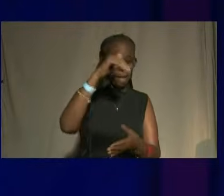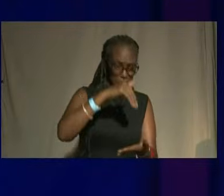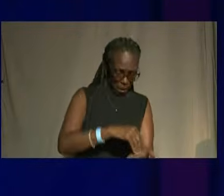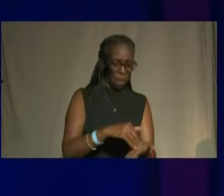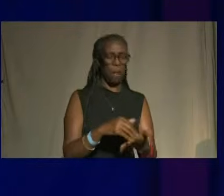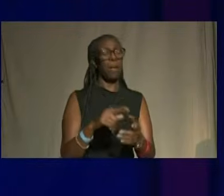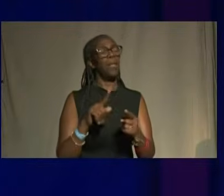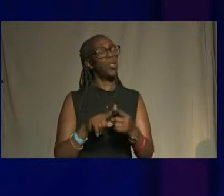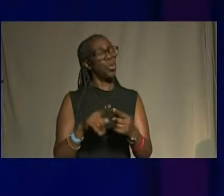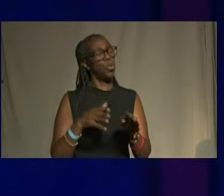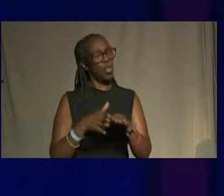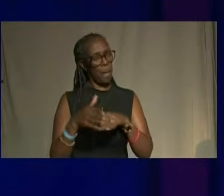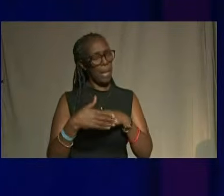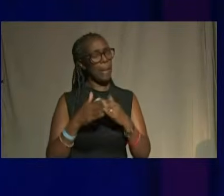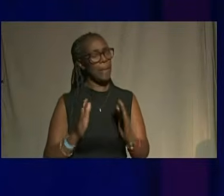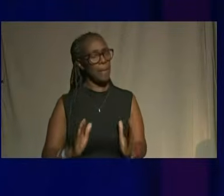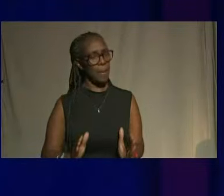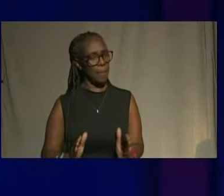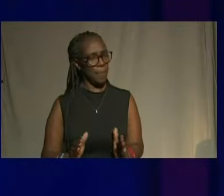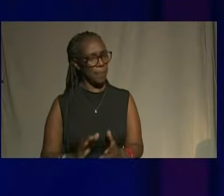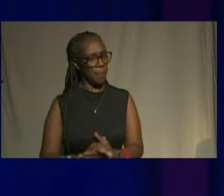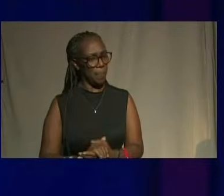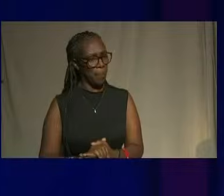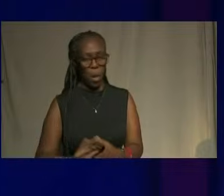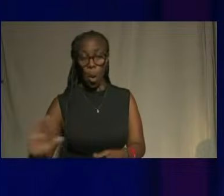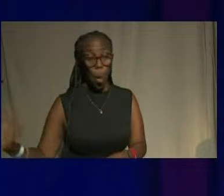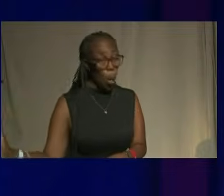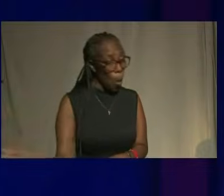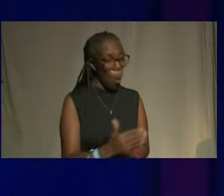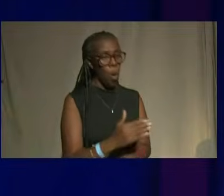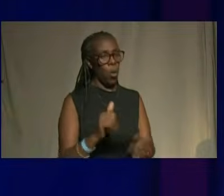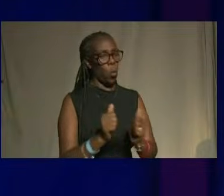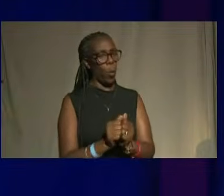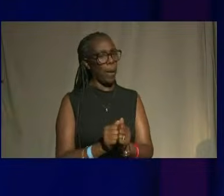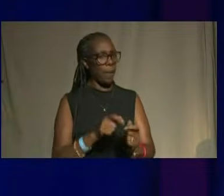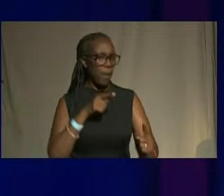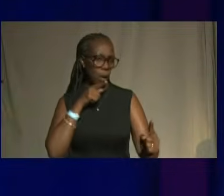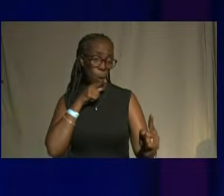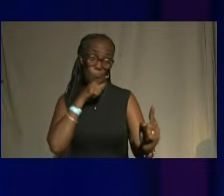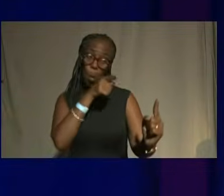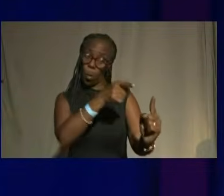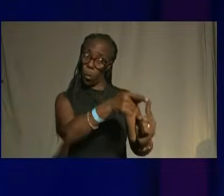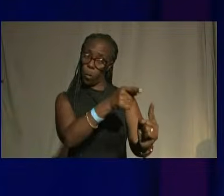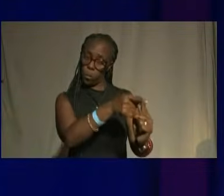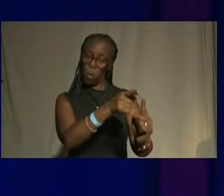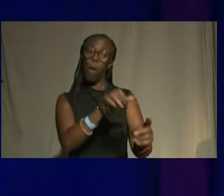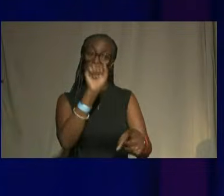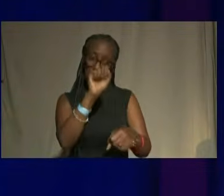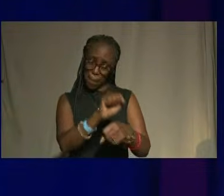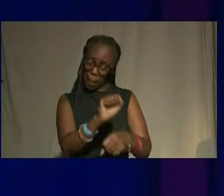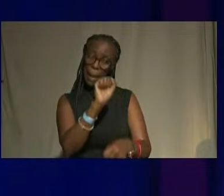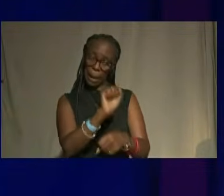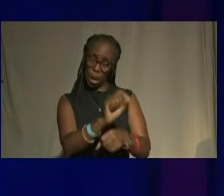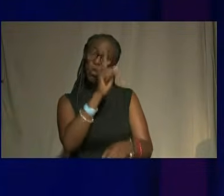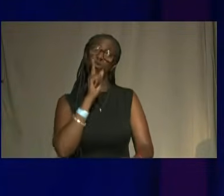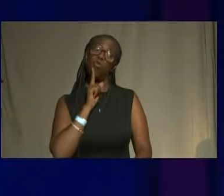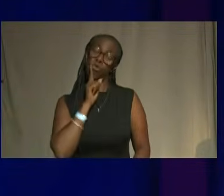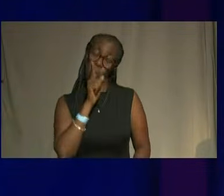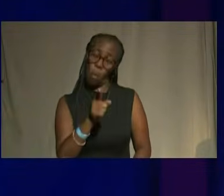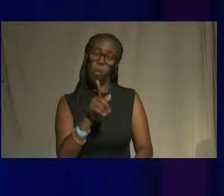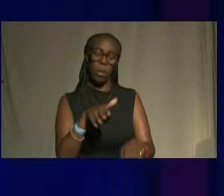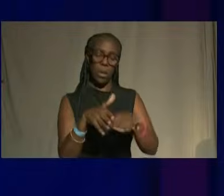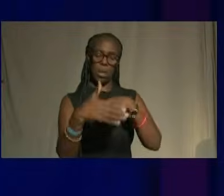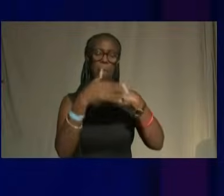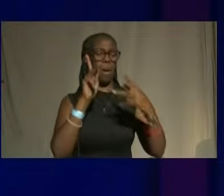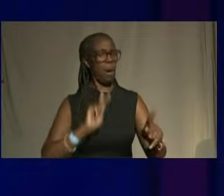us do a number of initiatives, all with the goal of ensuring that the Jamaican people get back